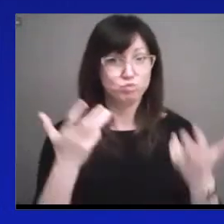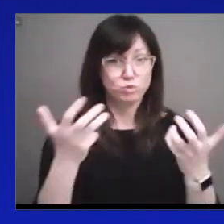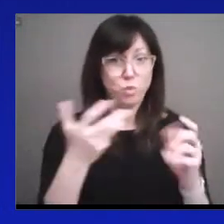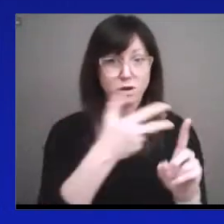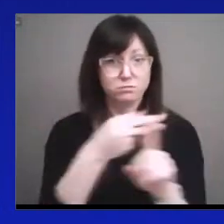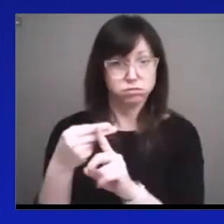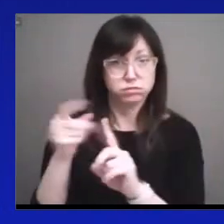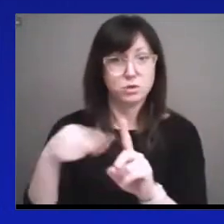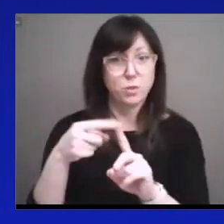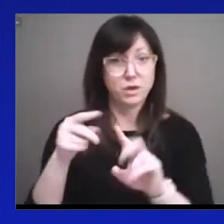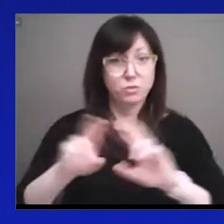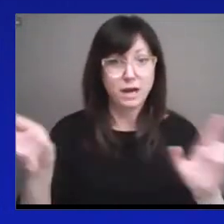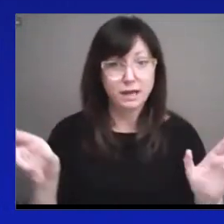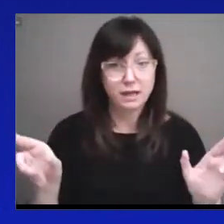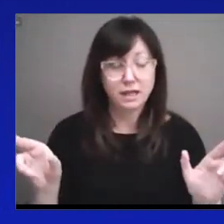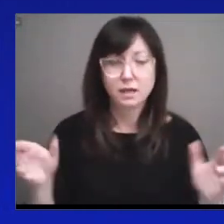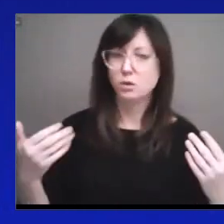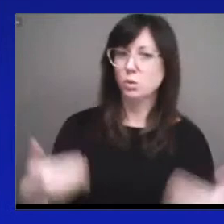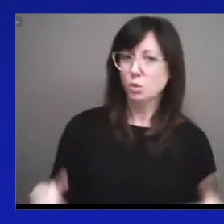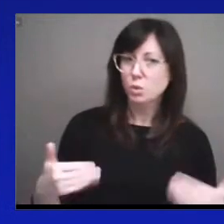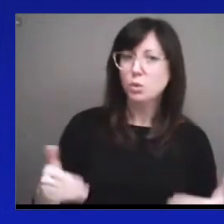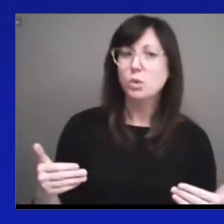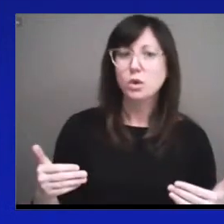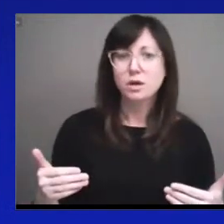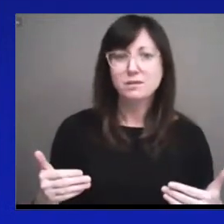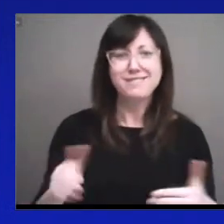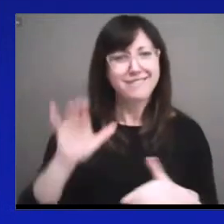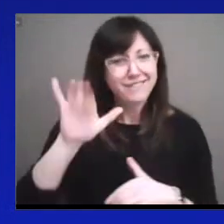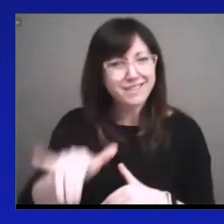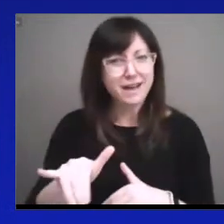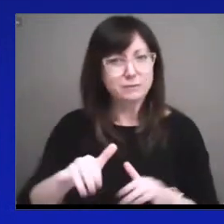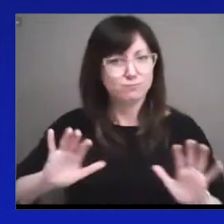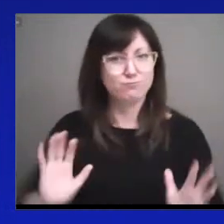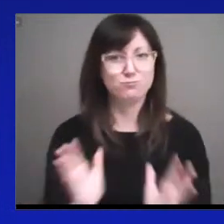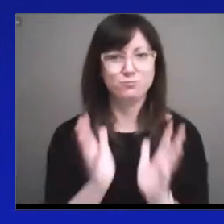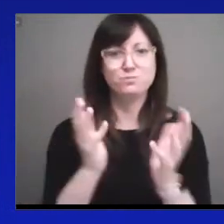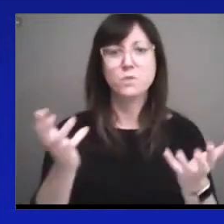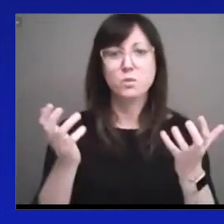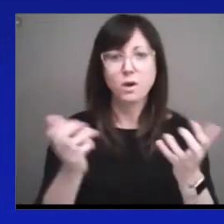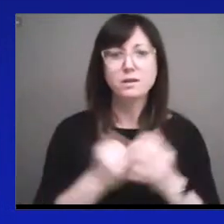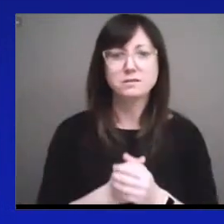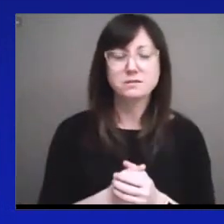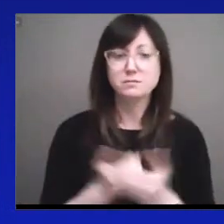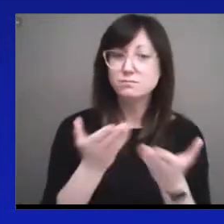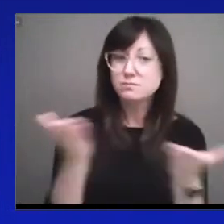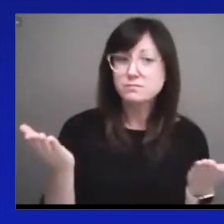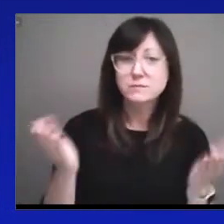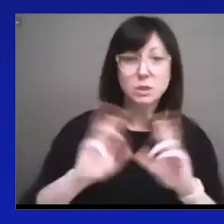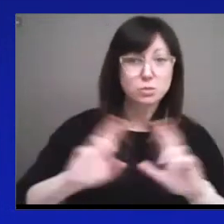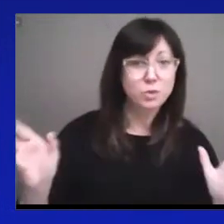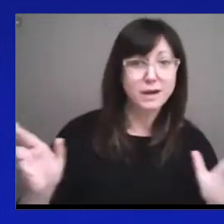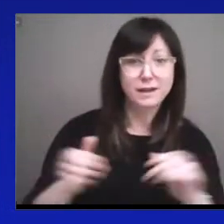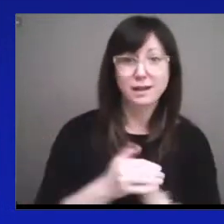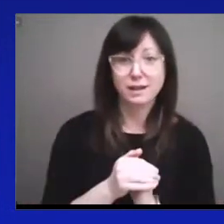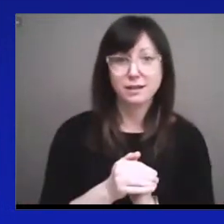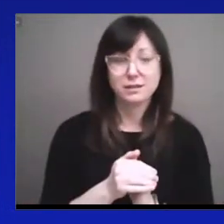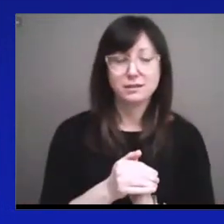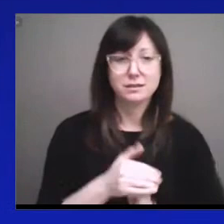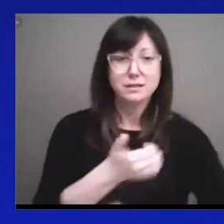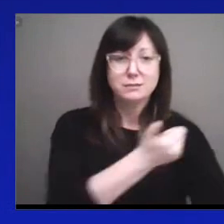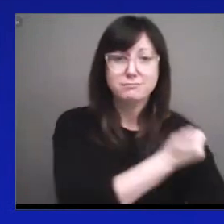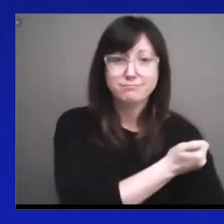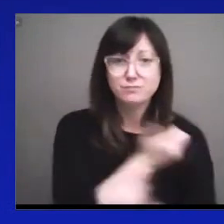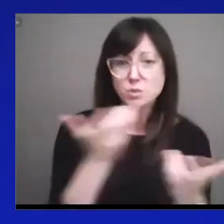it's available. That is what we want to build on. People are ready. They're looking for the vaccine.